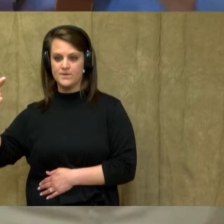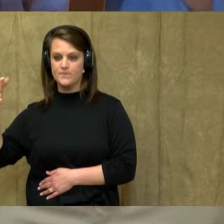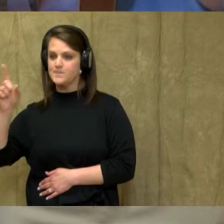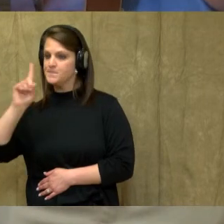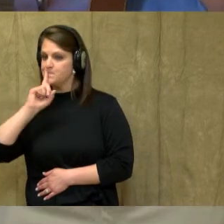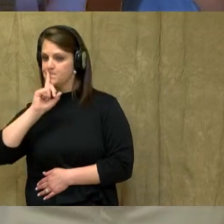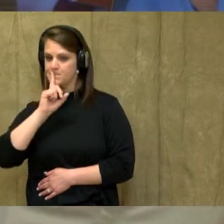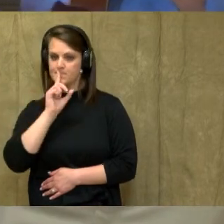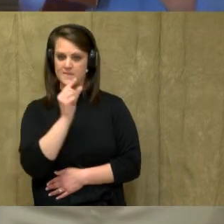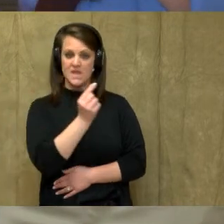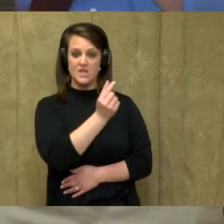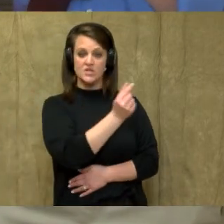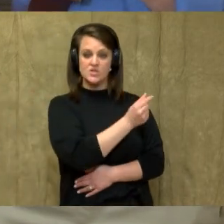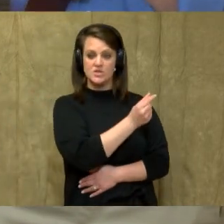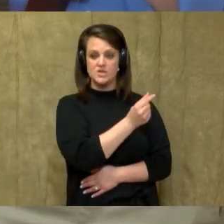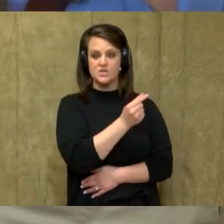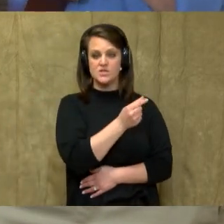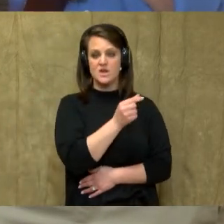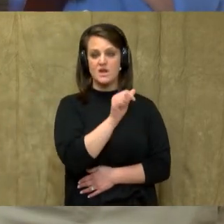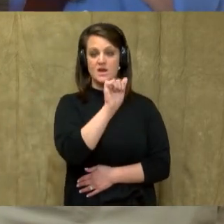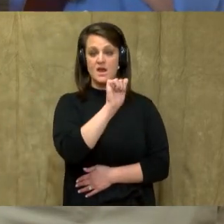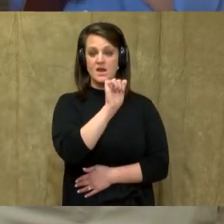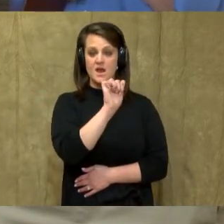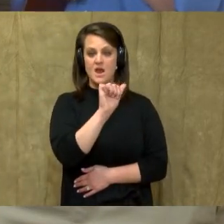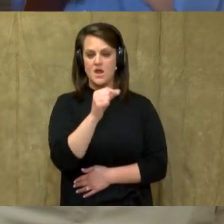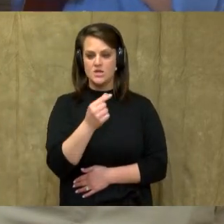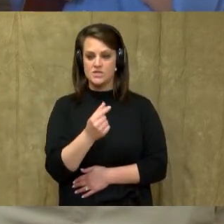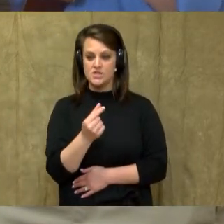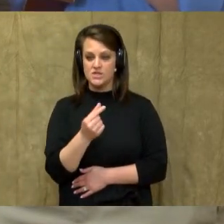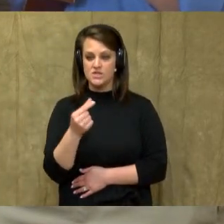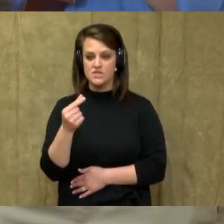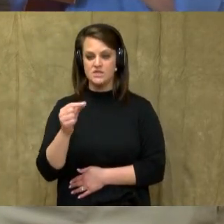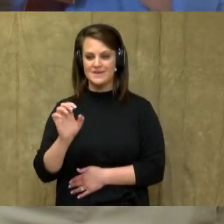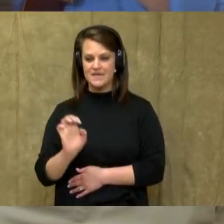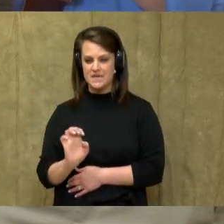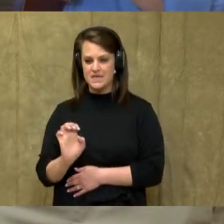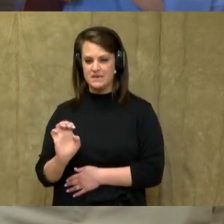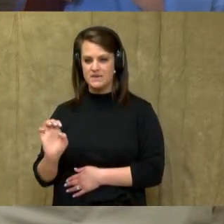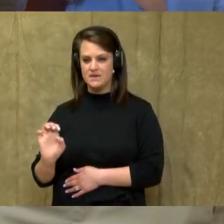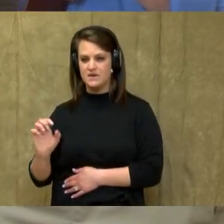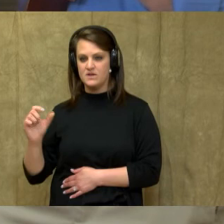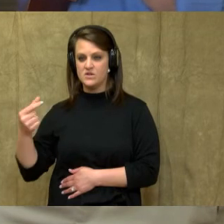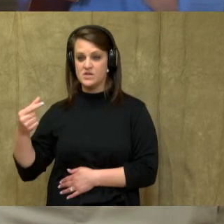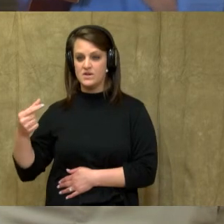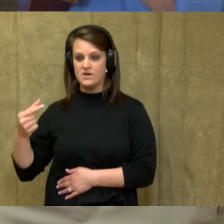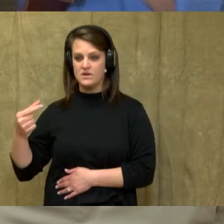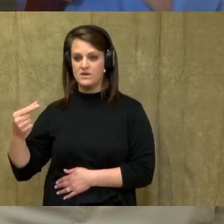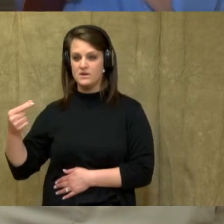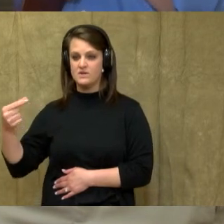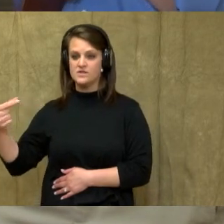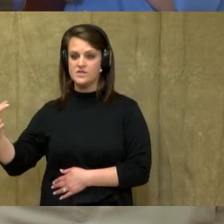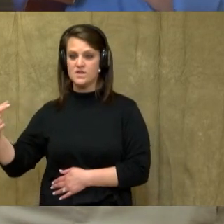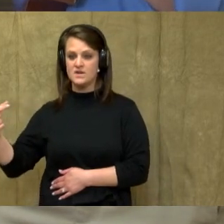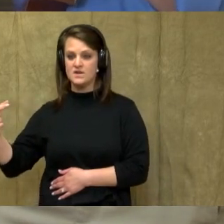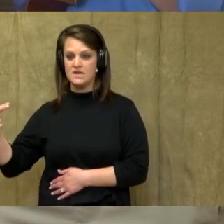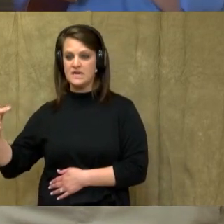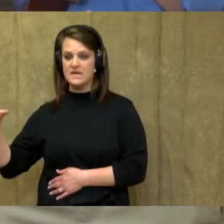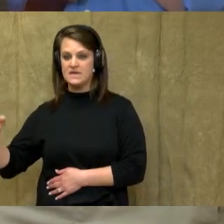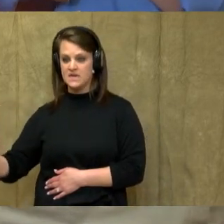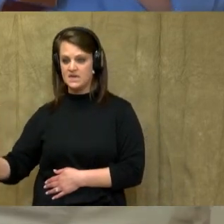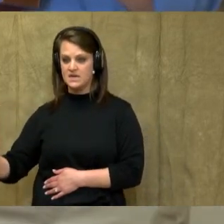G. G, G, A, G, G, E, E, G,